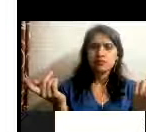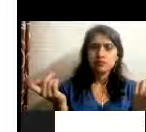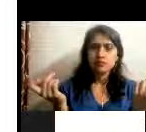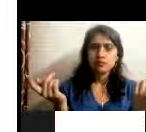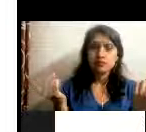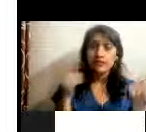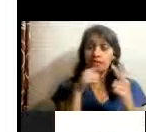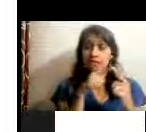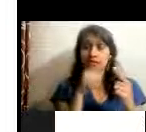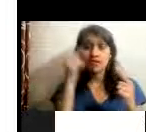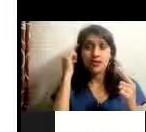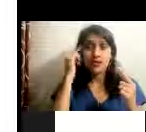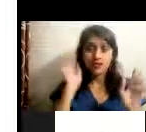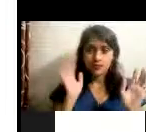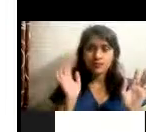aspect? It is